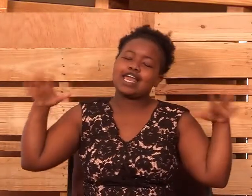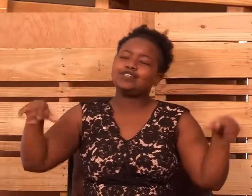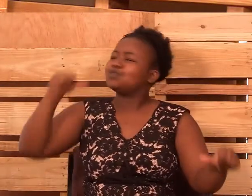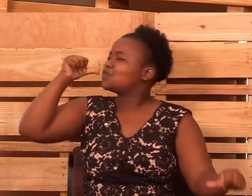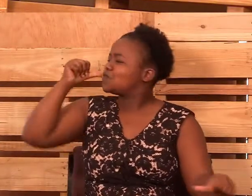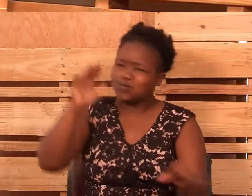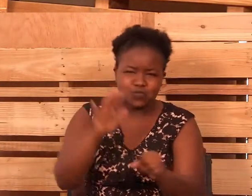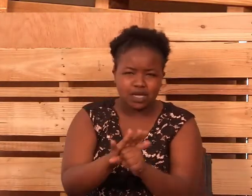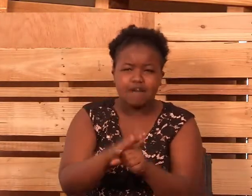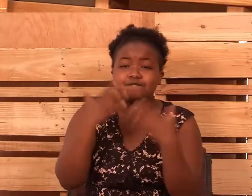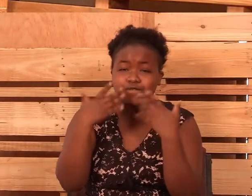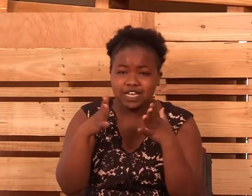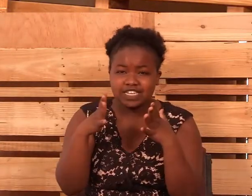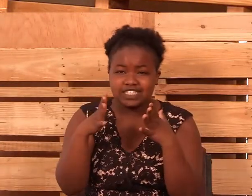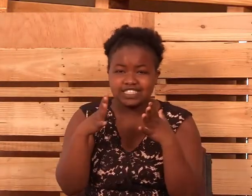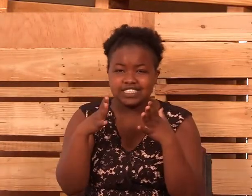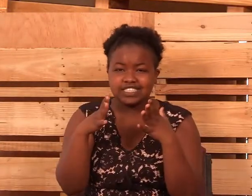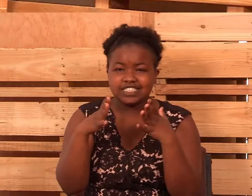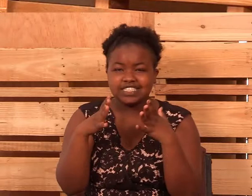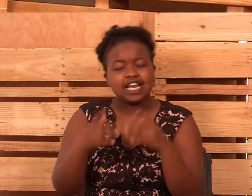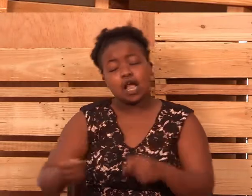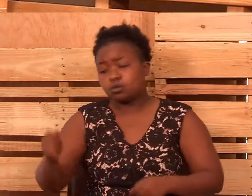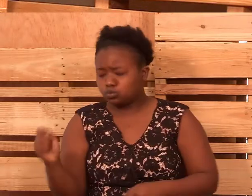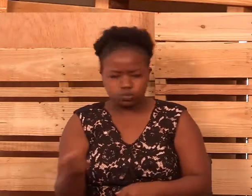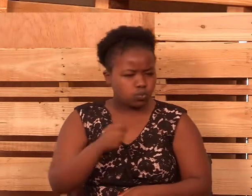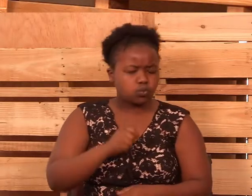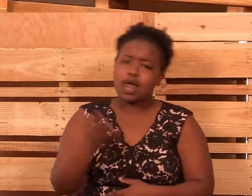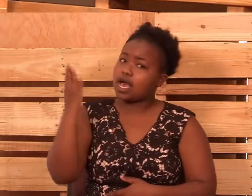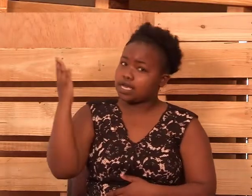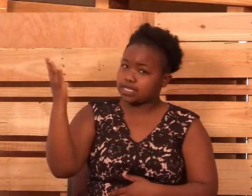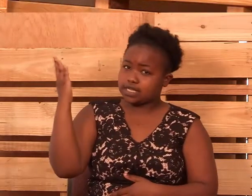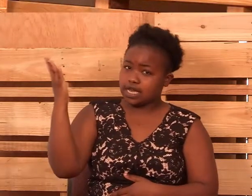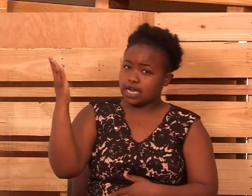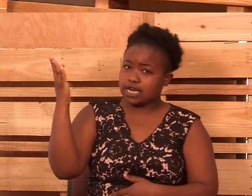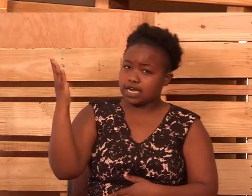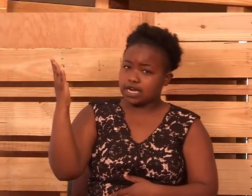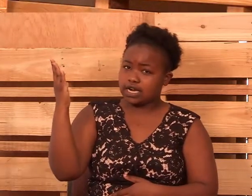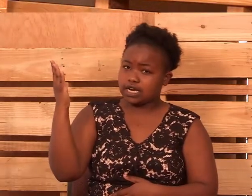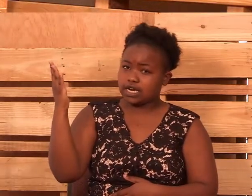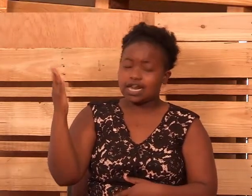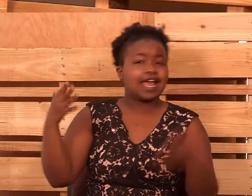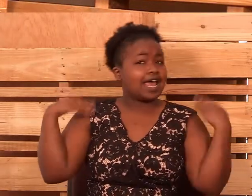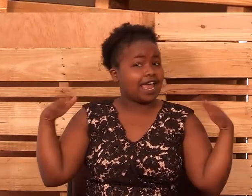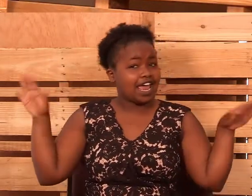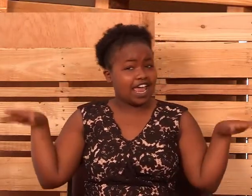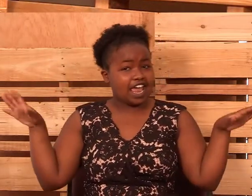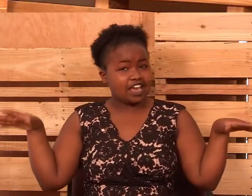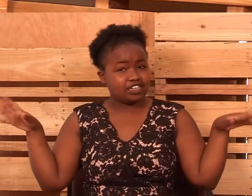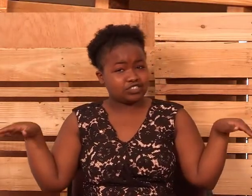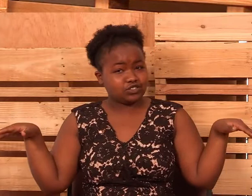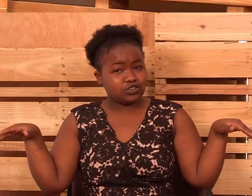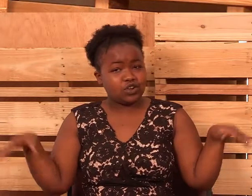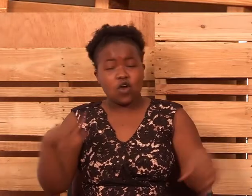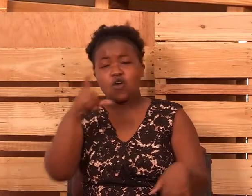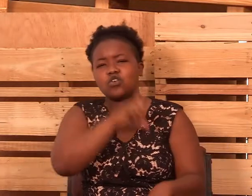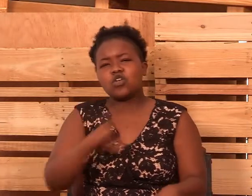Now, there were shepherds in the field looking after their cattle. An angel of the Lord appeared to them,